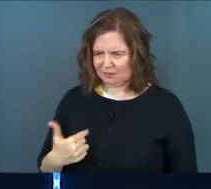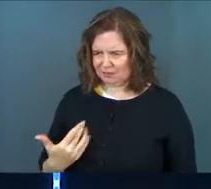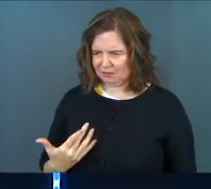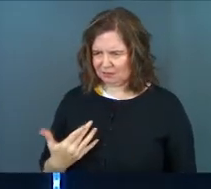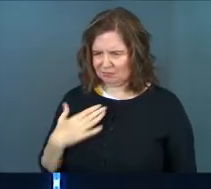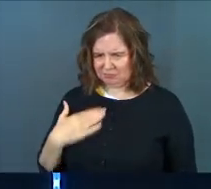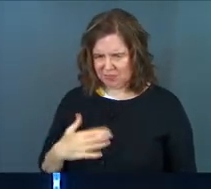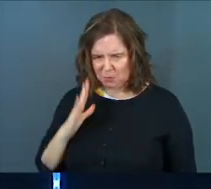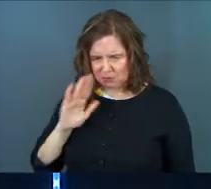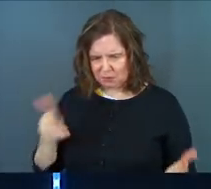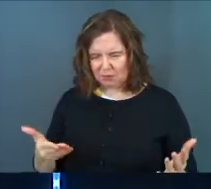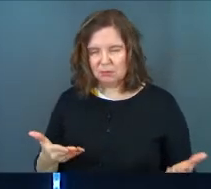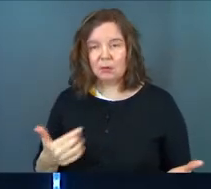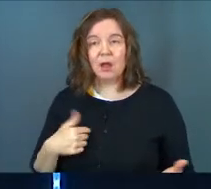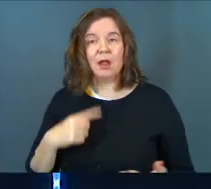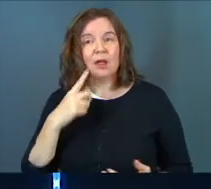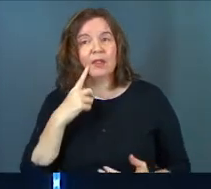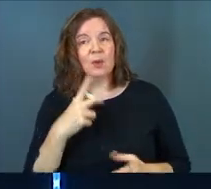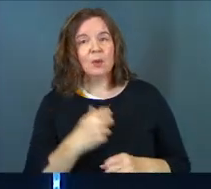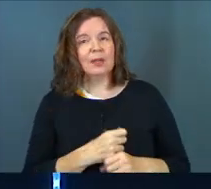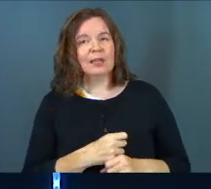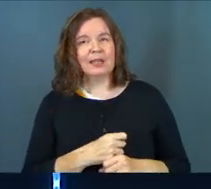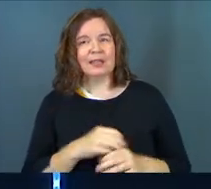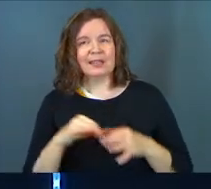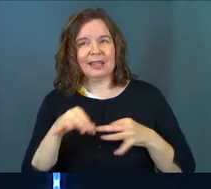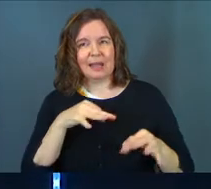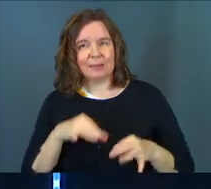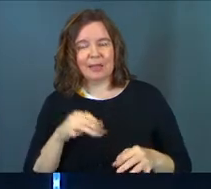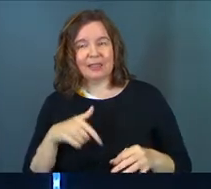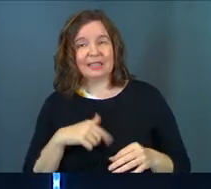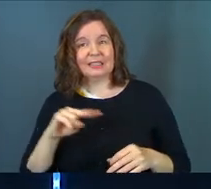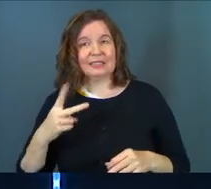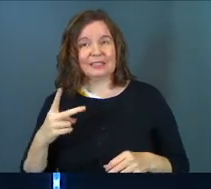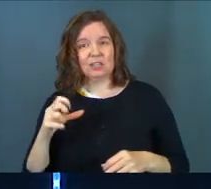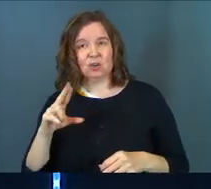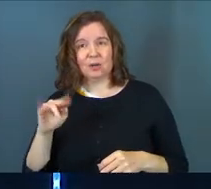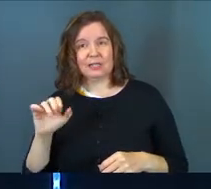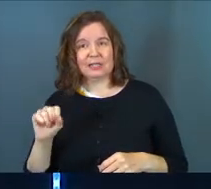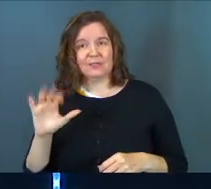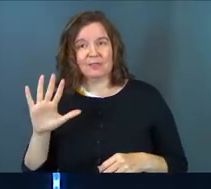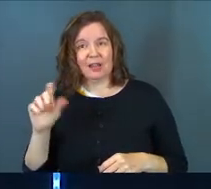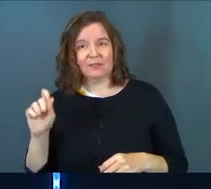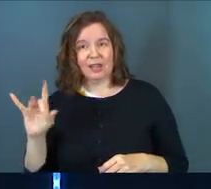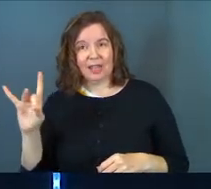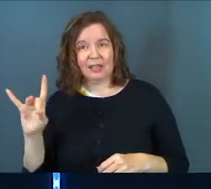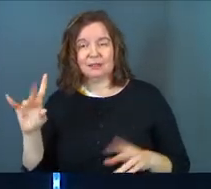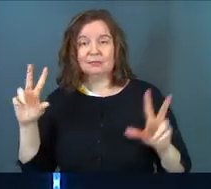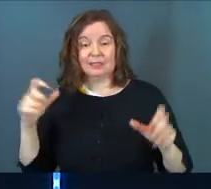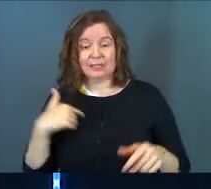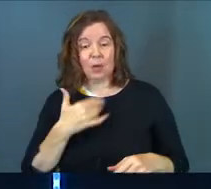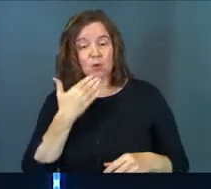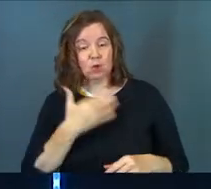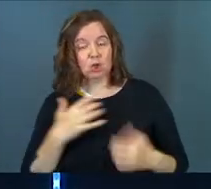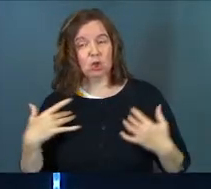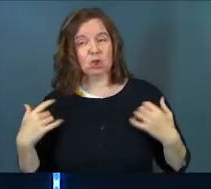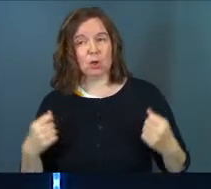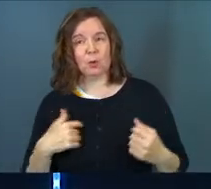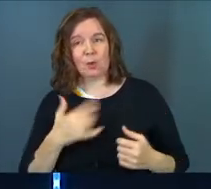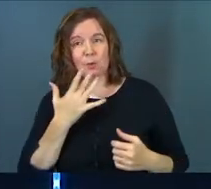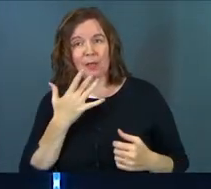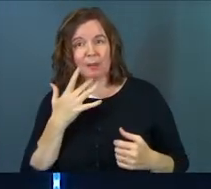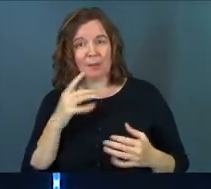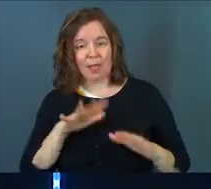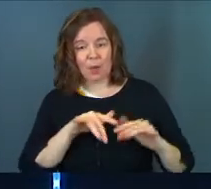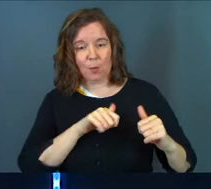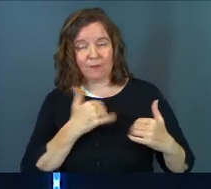die. And I think we get the explanation. This is in 2 Corinthians 5:8. It says, yes, we are of good courage, and we would